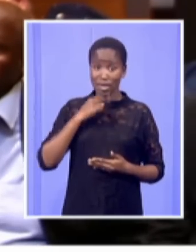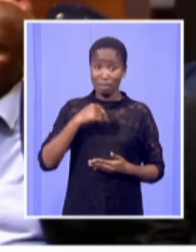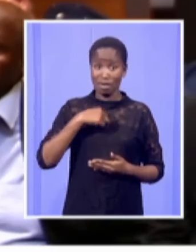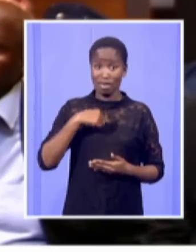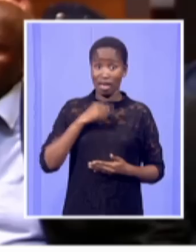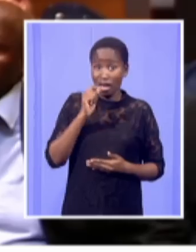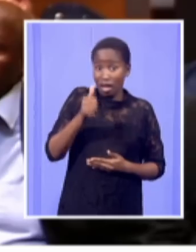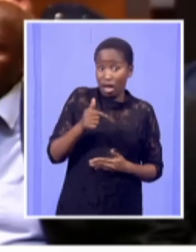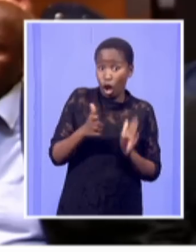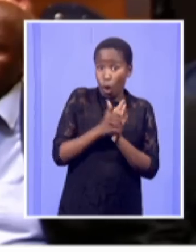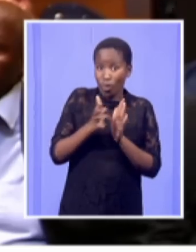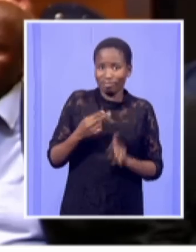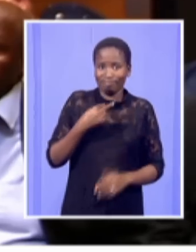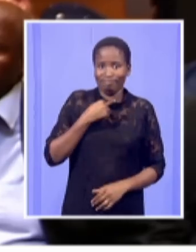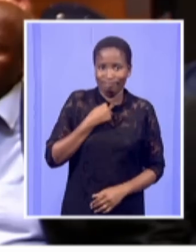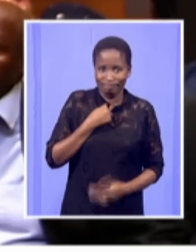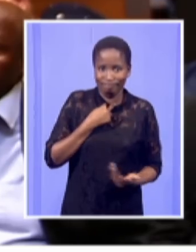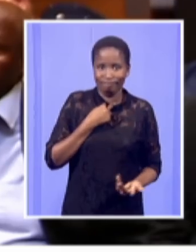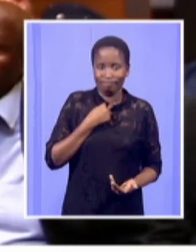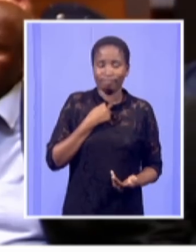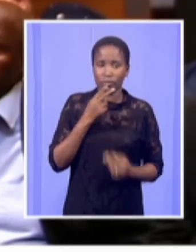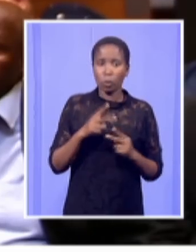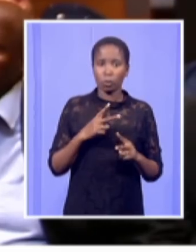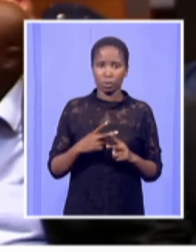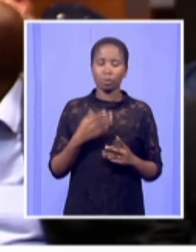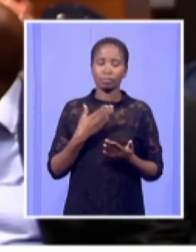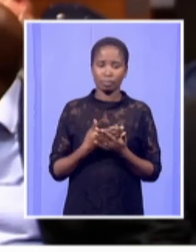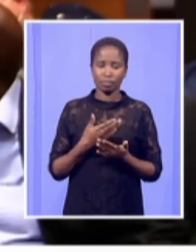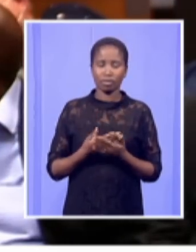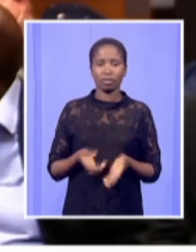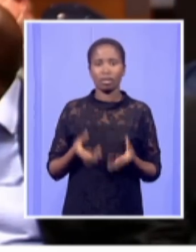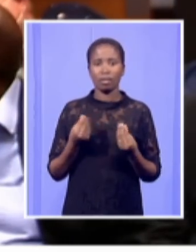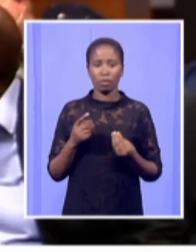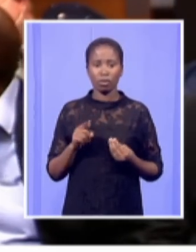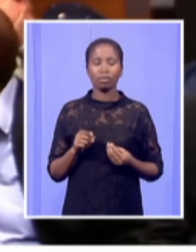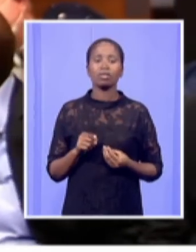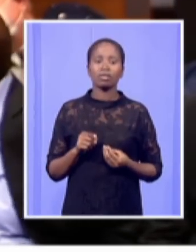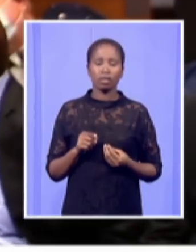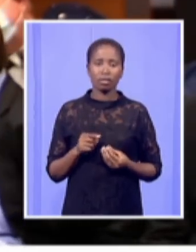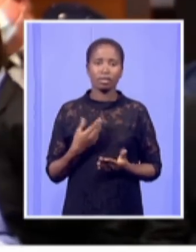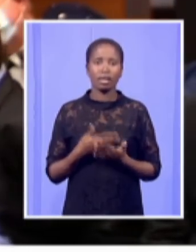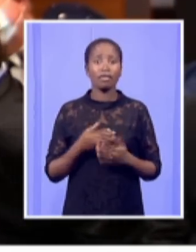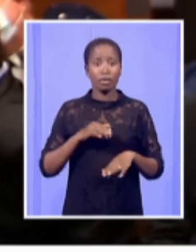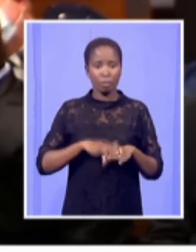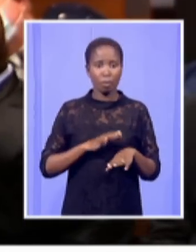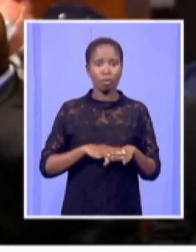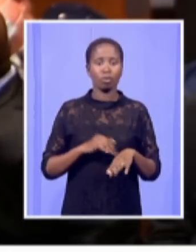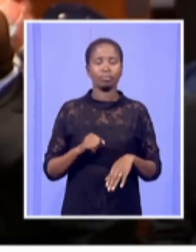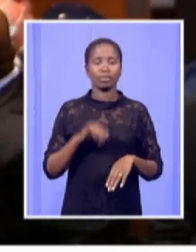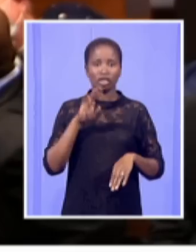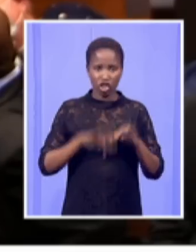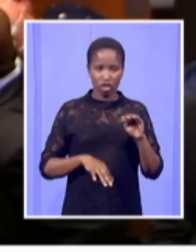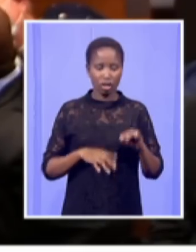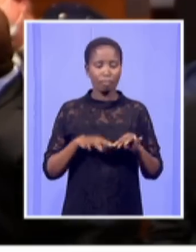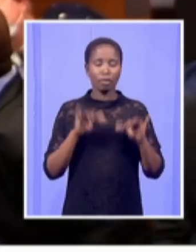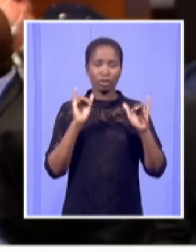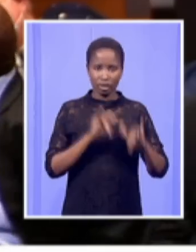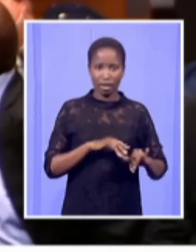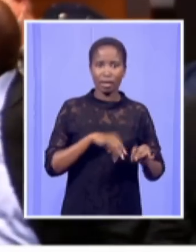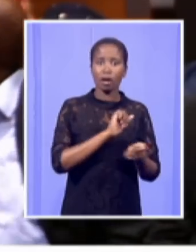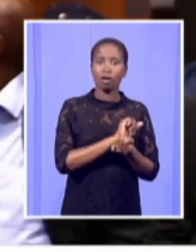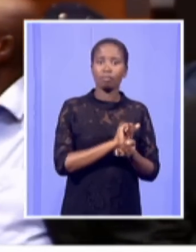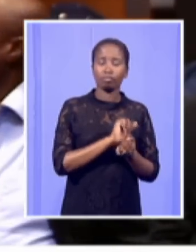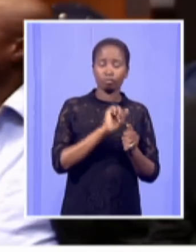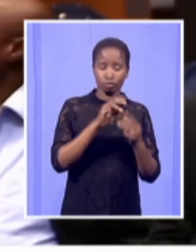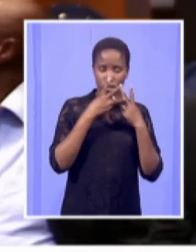legal representation. I will thus be seriously prejudiced by my further detention in prison, and I respectfully